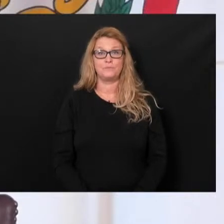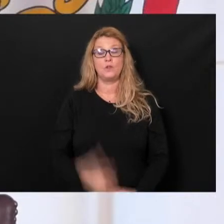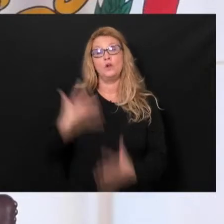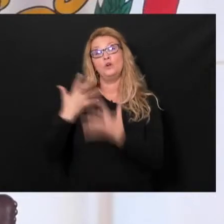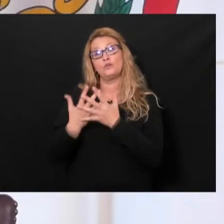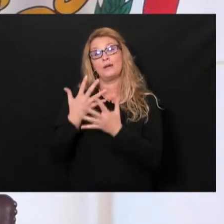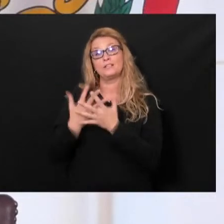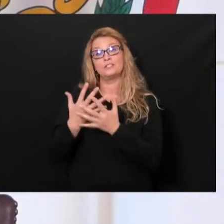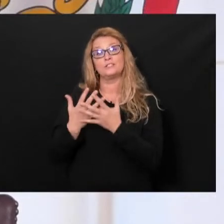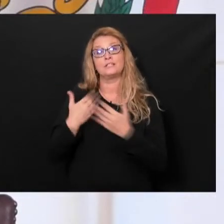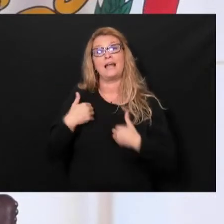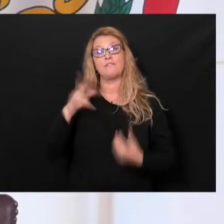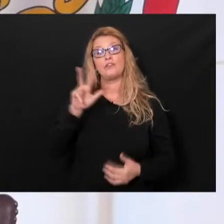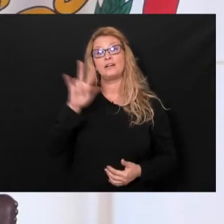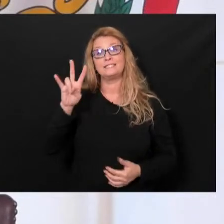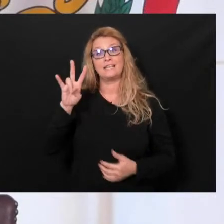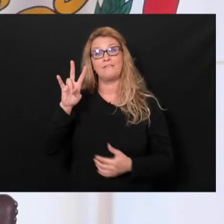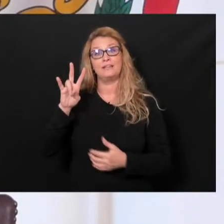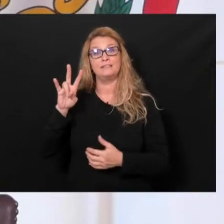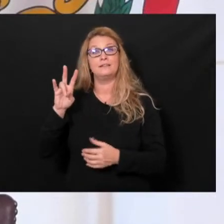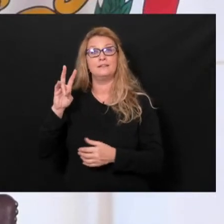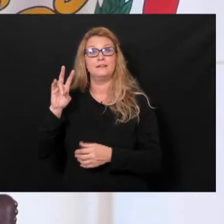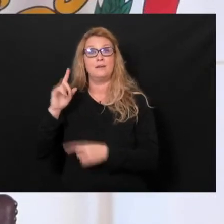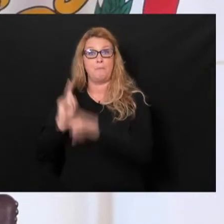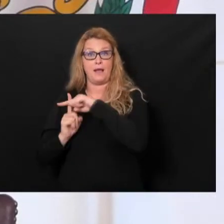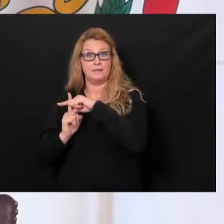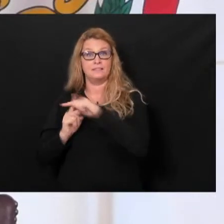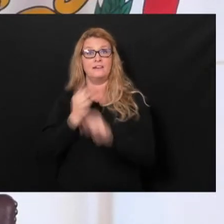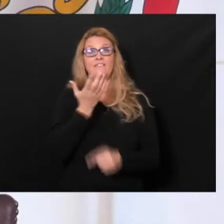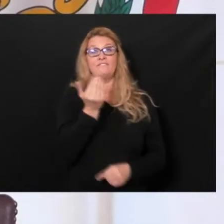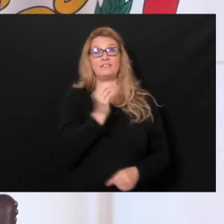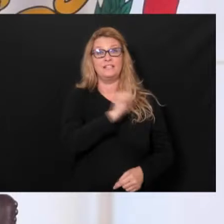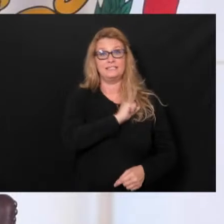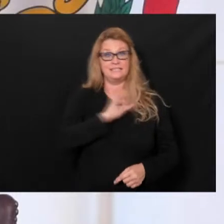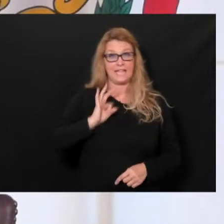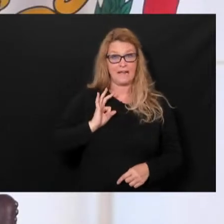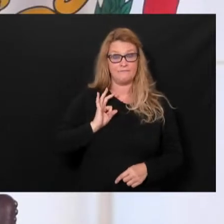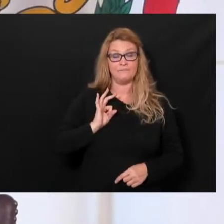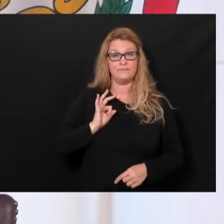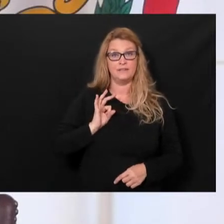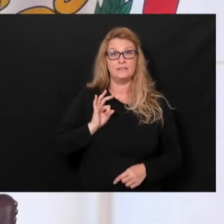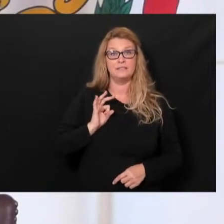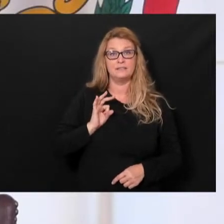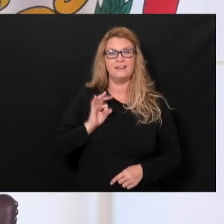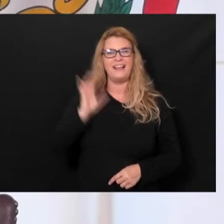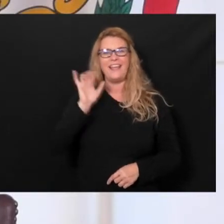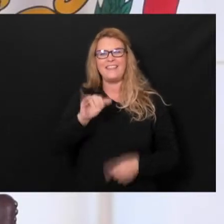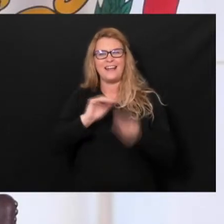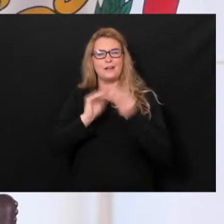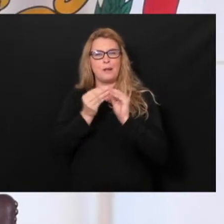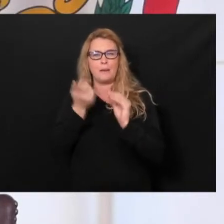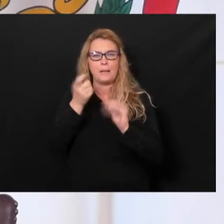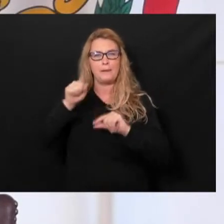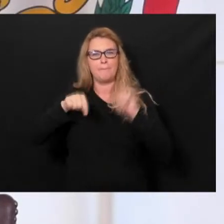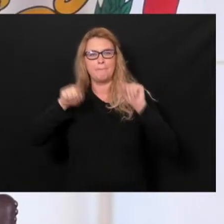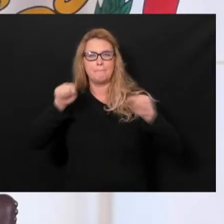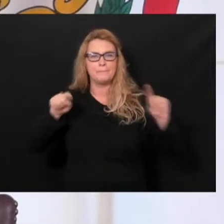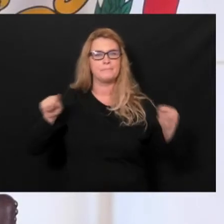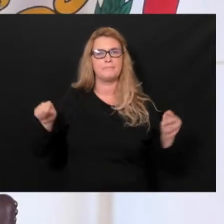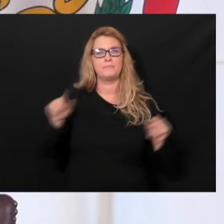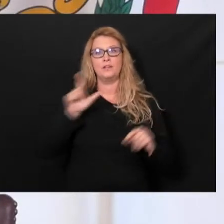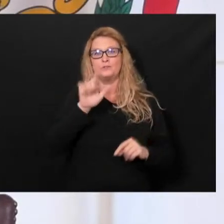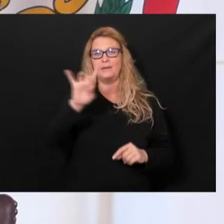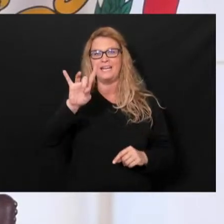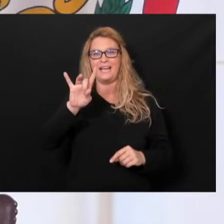Corrections, we have 37 inmate cases today and 15 staff cases. This kind of bounces around a little bit. We've got 28